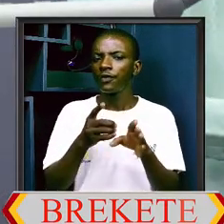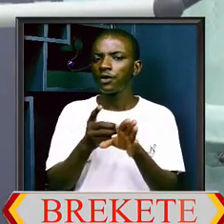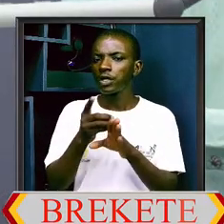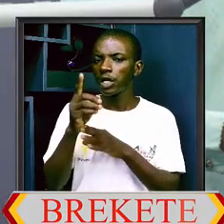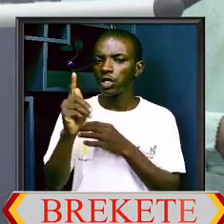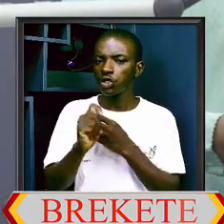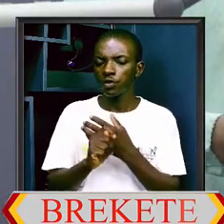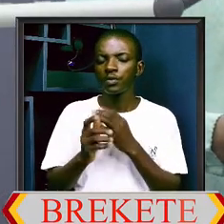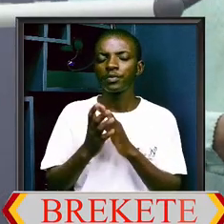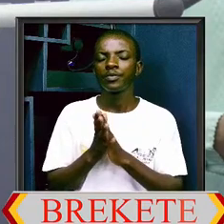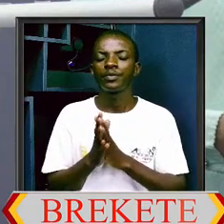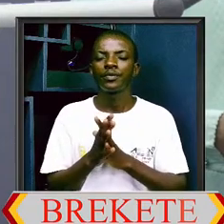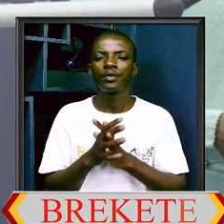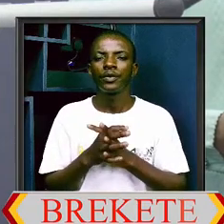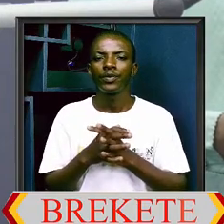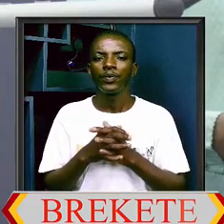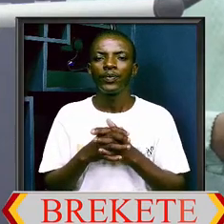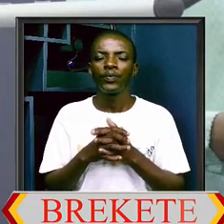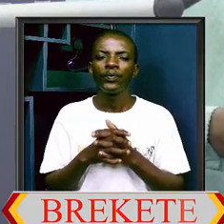direction